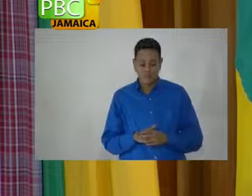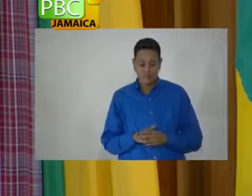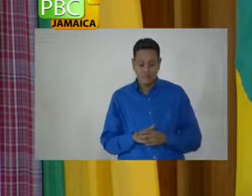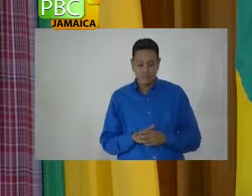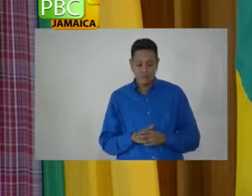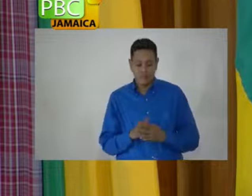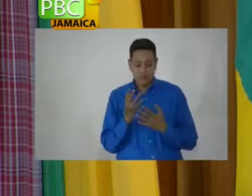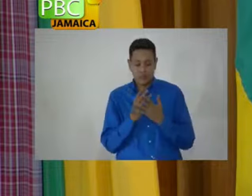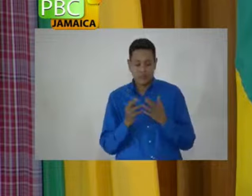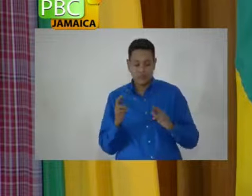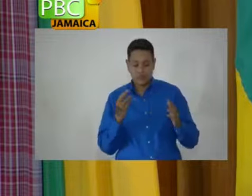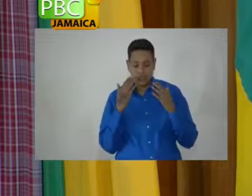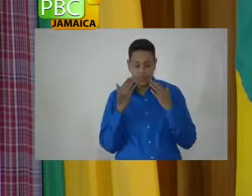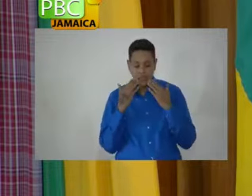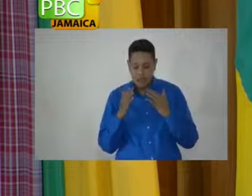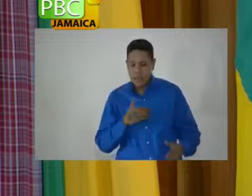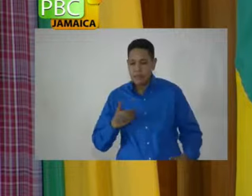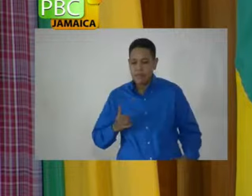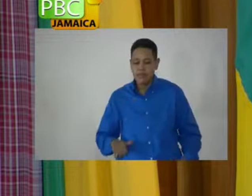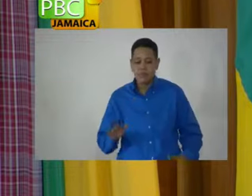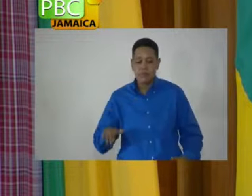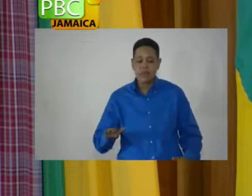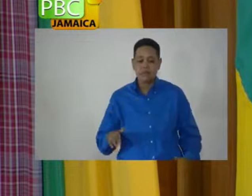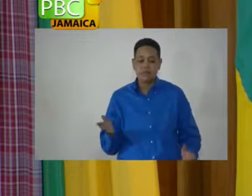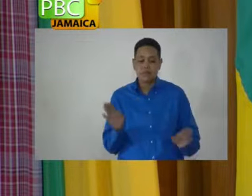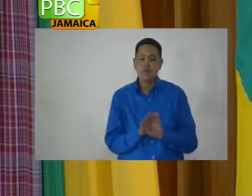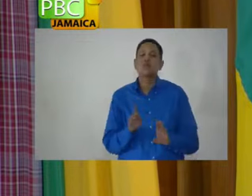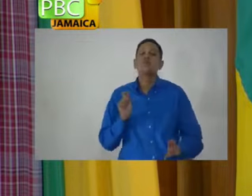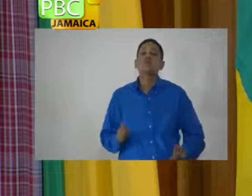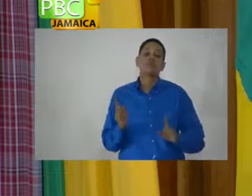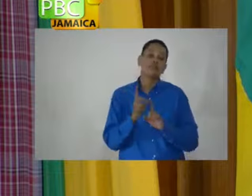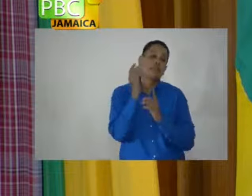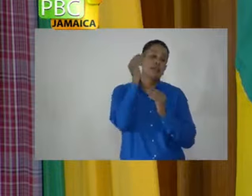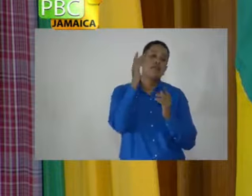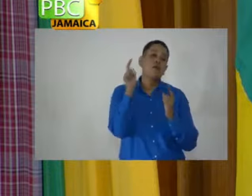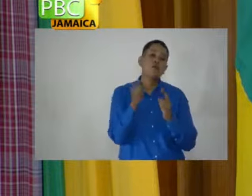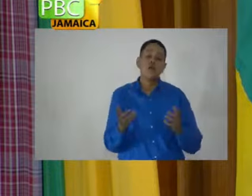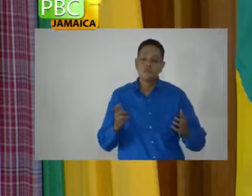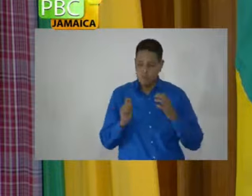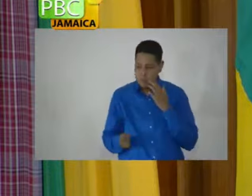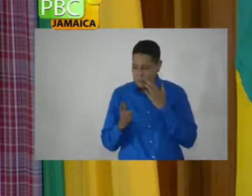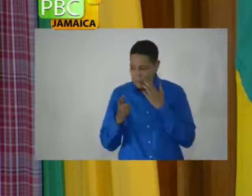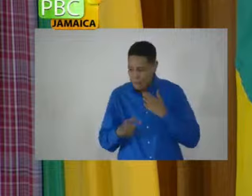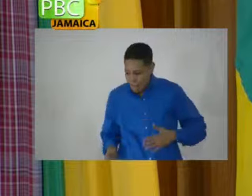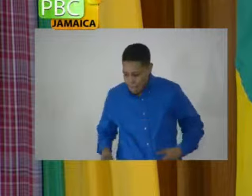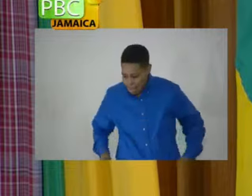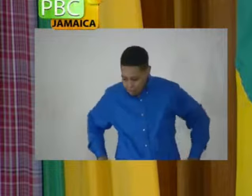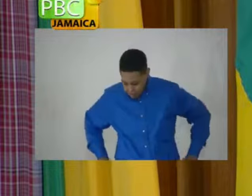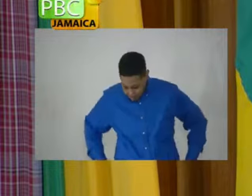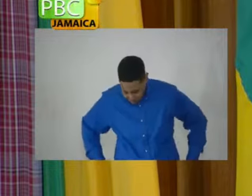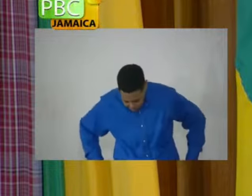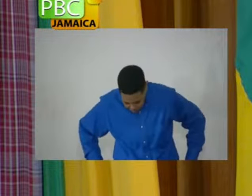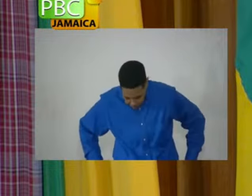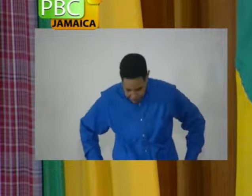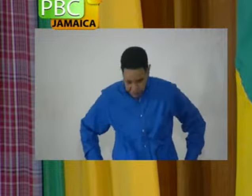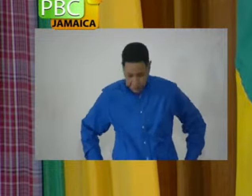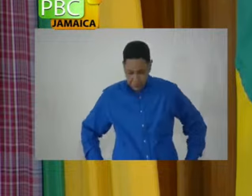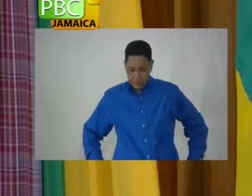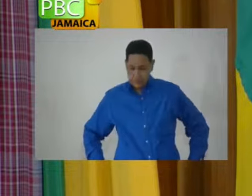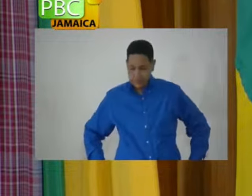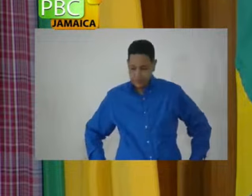is ready. Thanks, members. As said by the House Leader, there will be no further business for